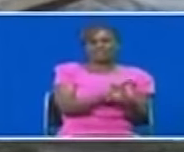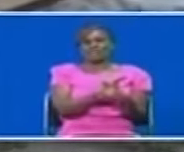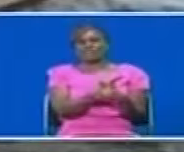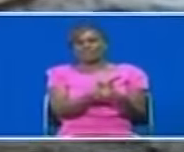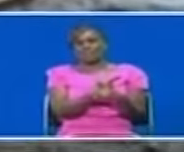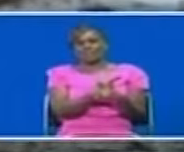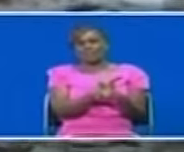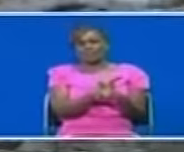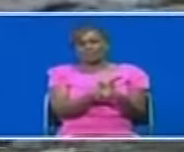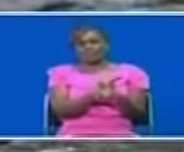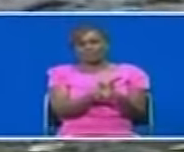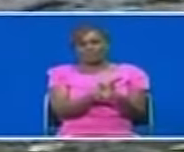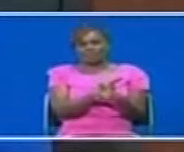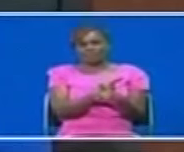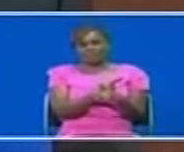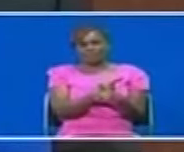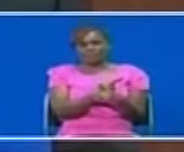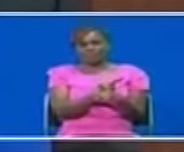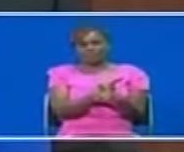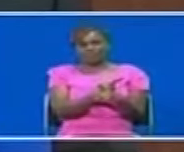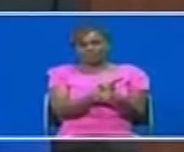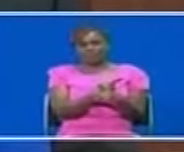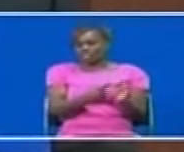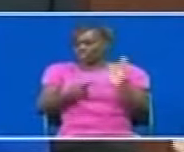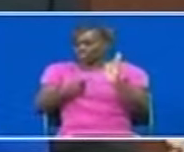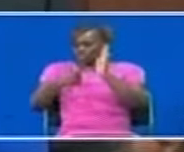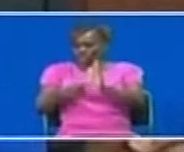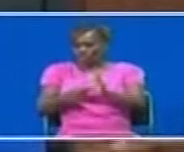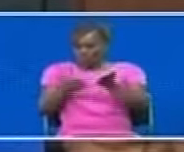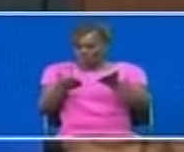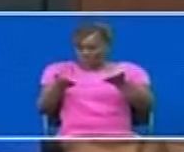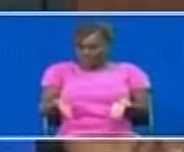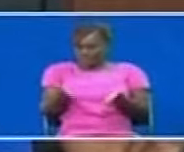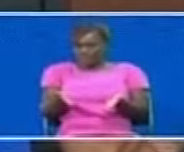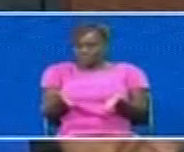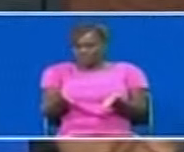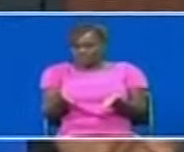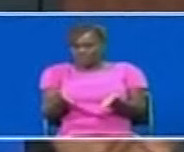Boran, and Dual Purpose Cattle. This is a show